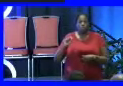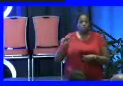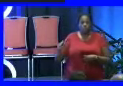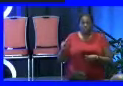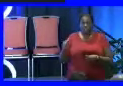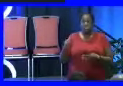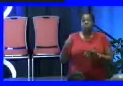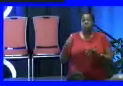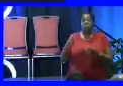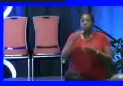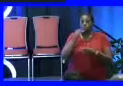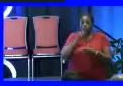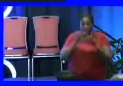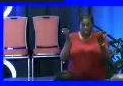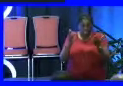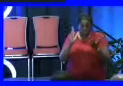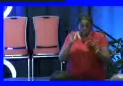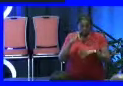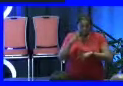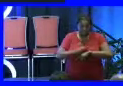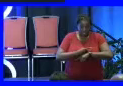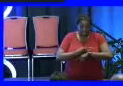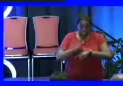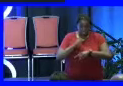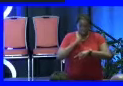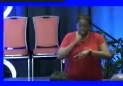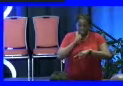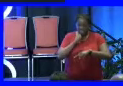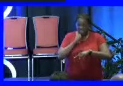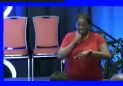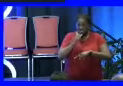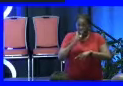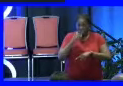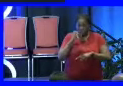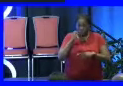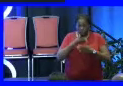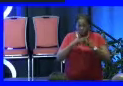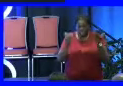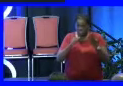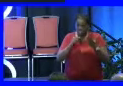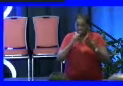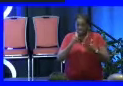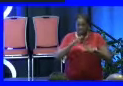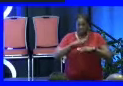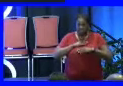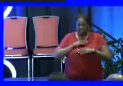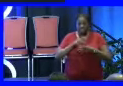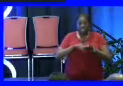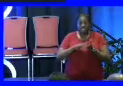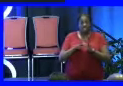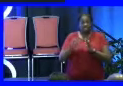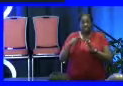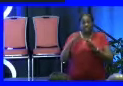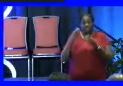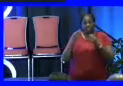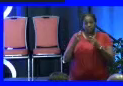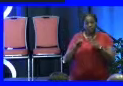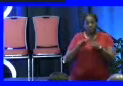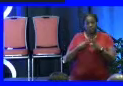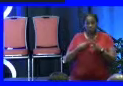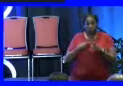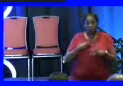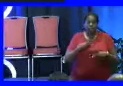25 days, and therefore she's not the longest homeless. She doesn't meet the chronic definition, all those things. Well, if they had the data from